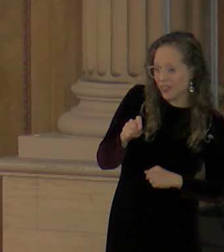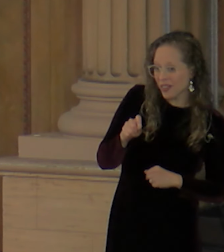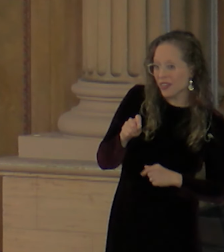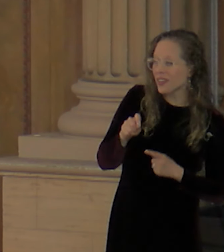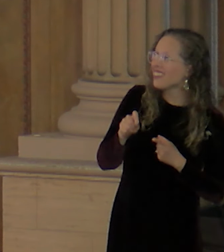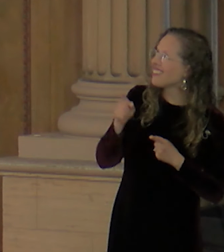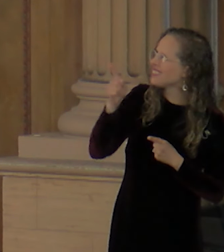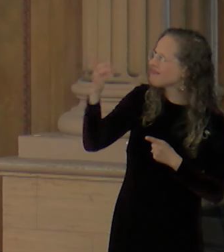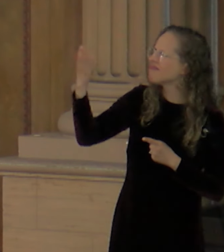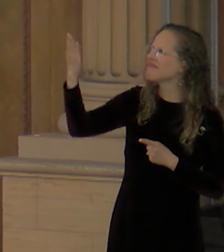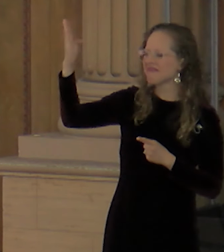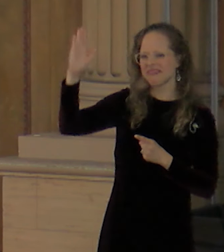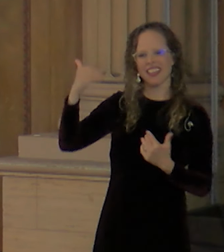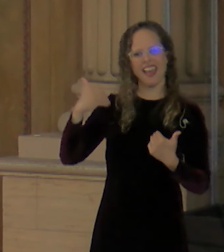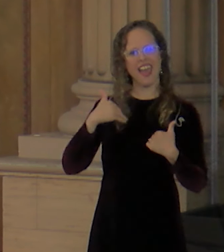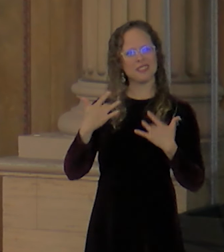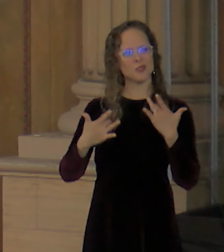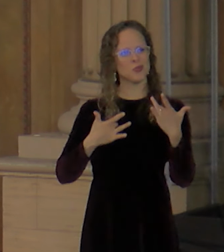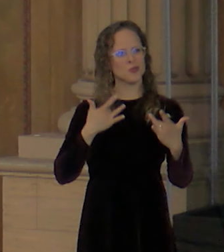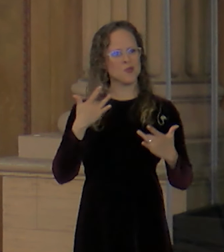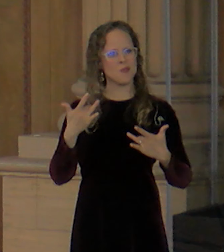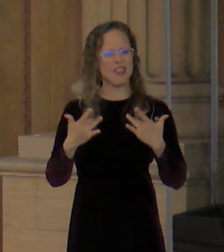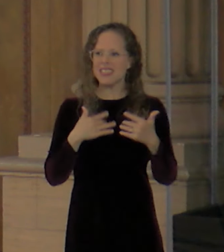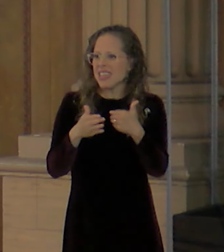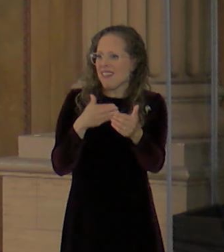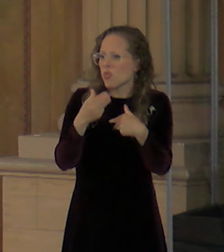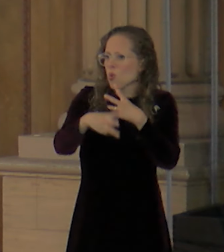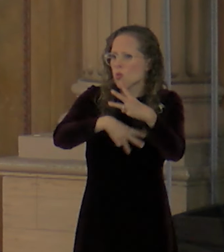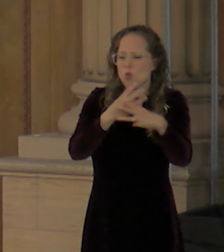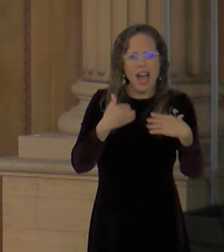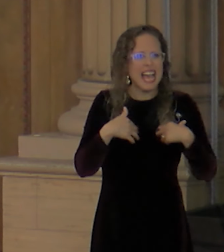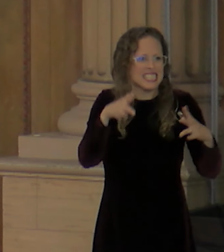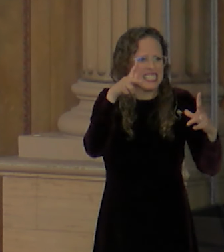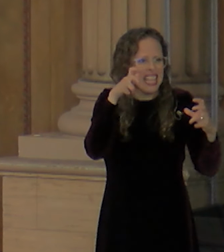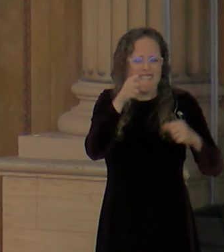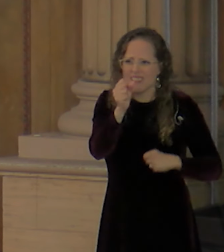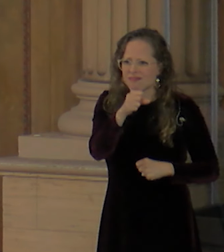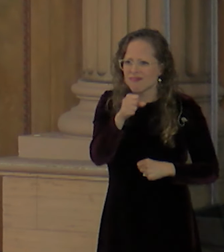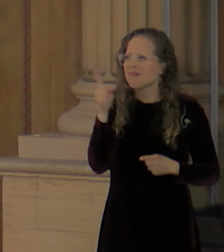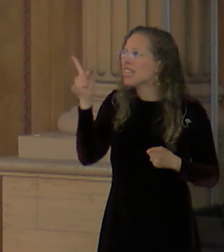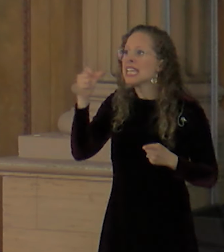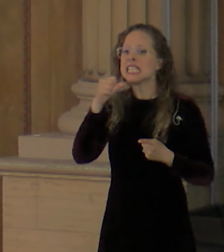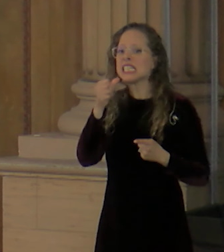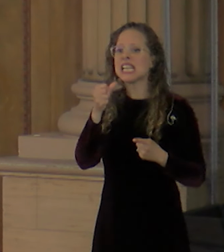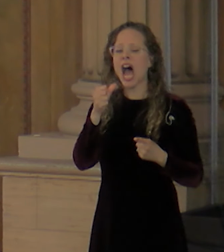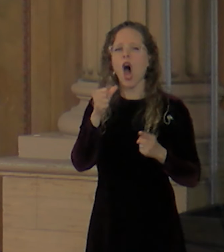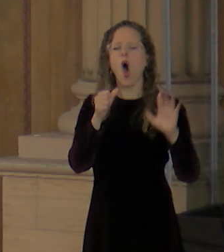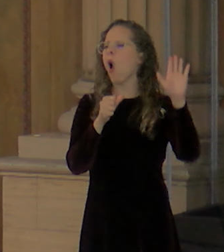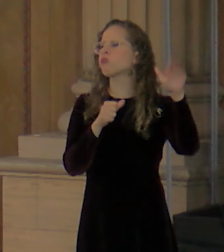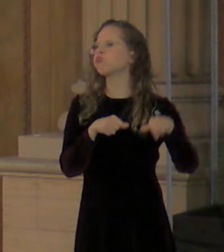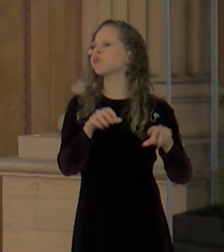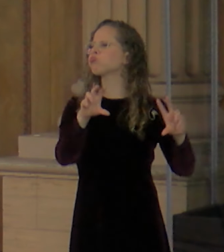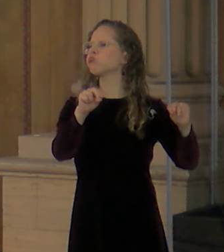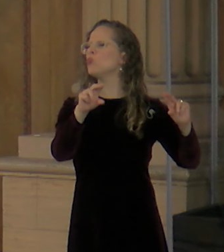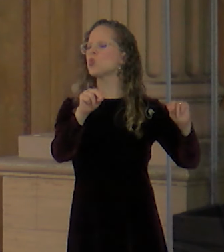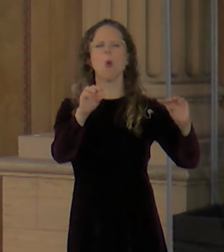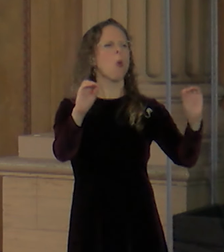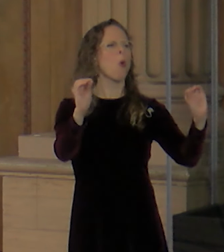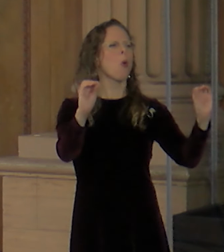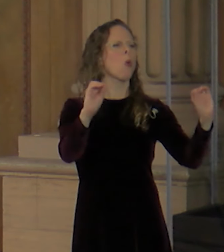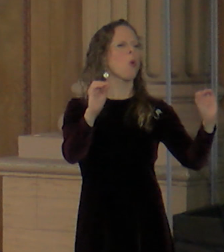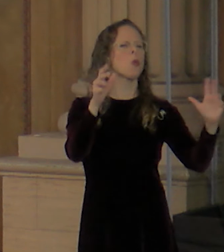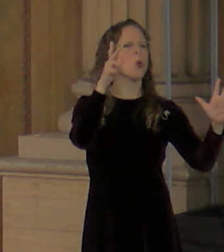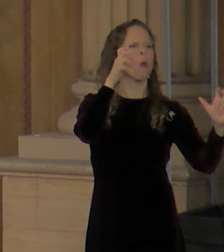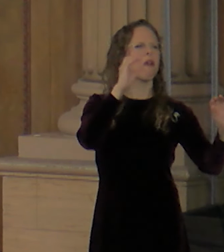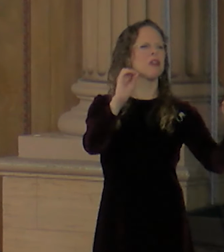God is joyful, even though there is great evil in the world. He doesn't deny the existence of evil. And so if you are waking